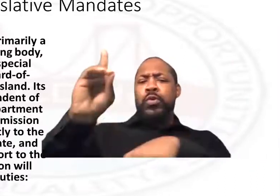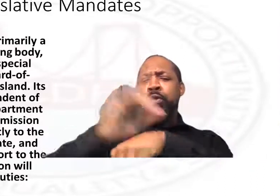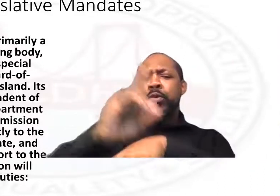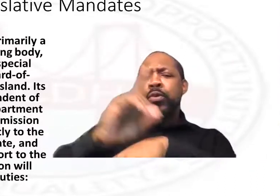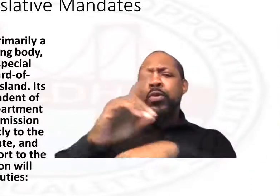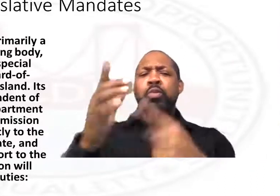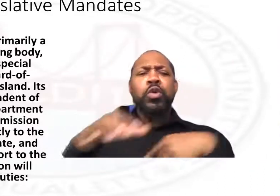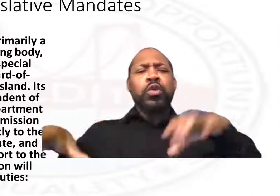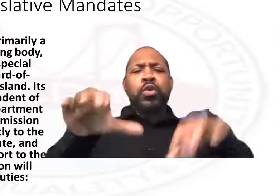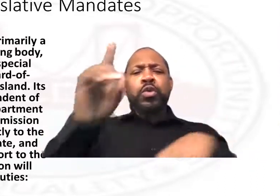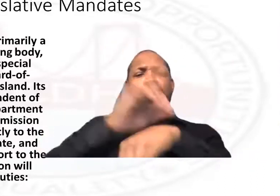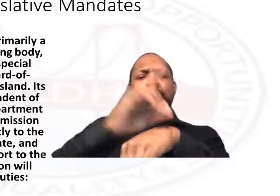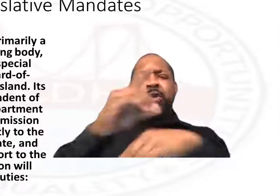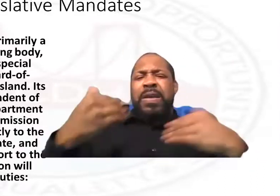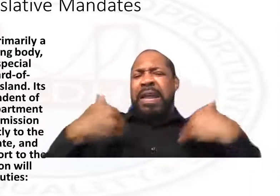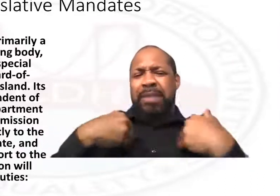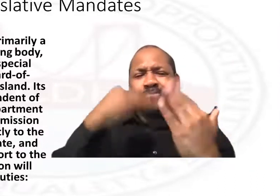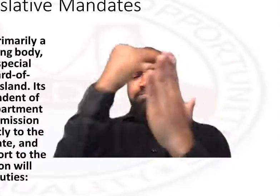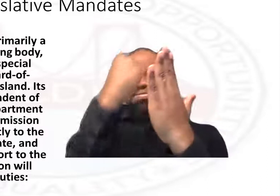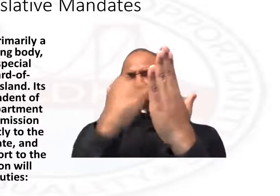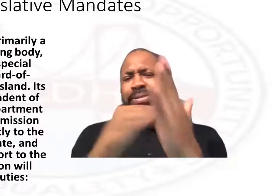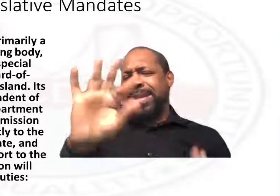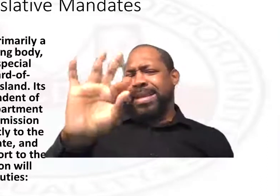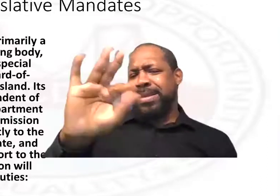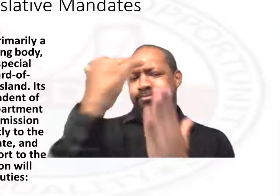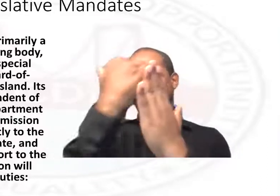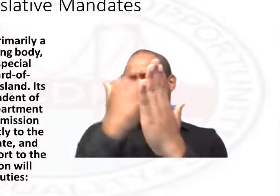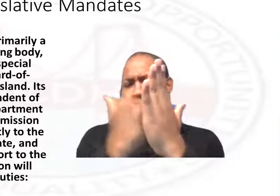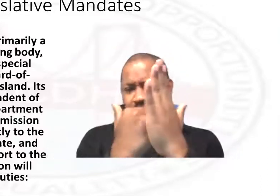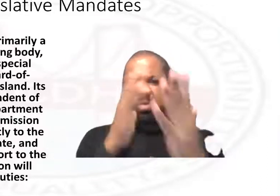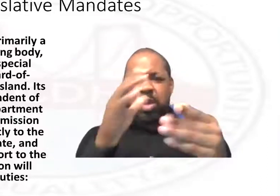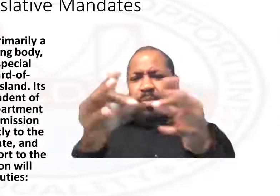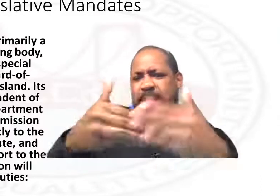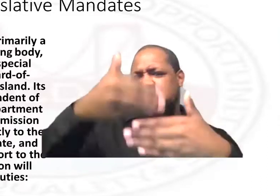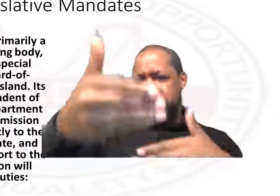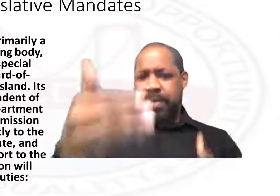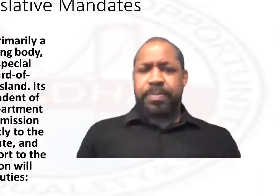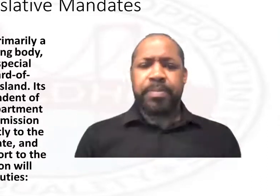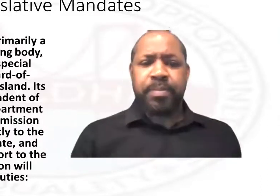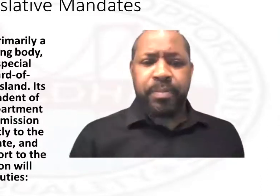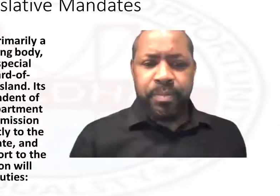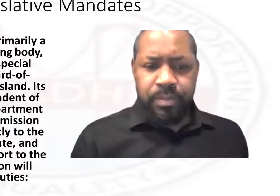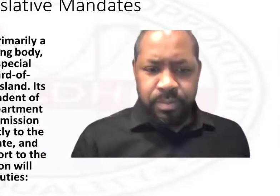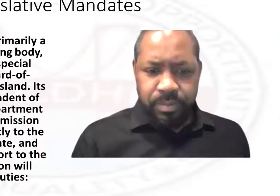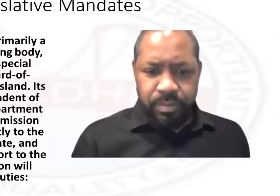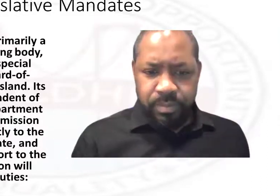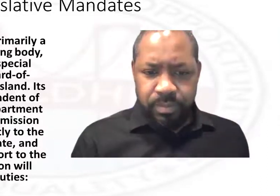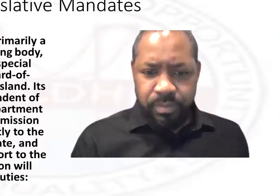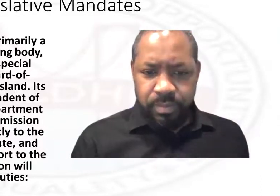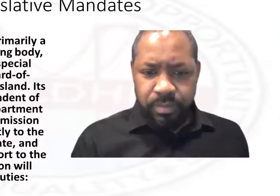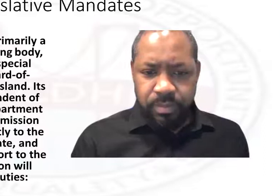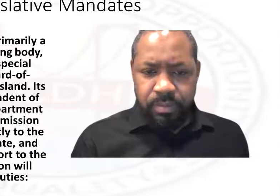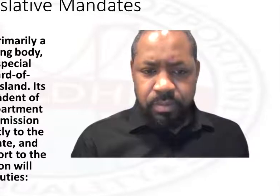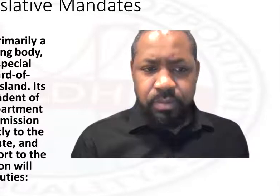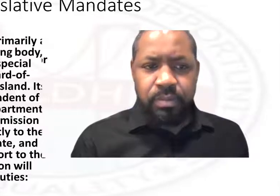the commission was established for specific duties as mentioned here, and there are 9 of them. So we'll go through them